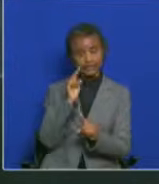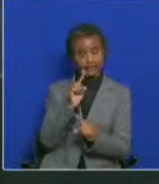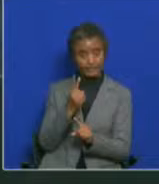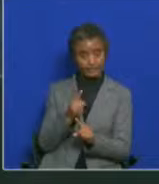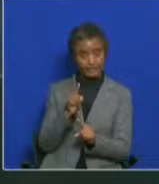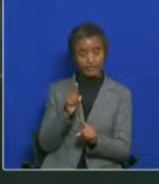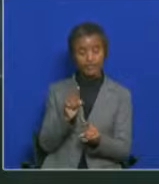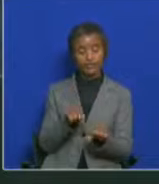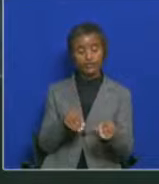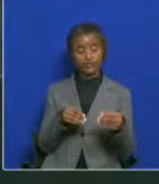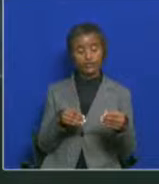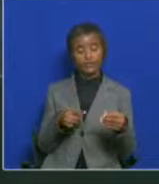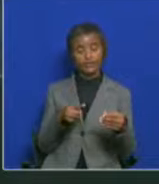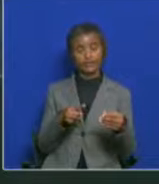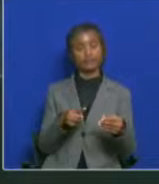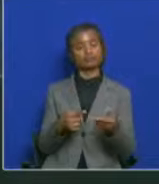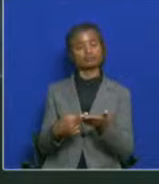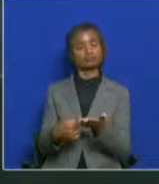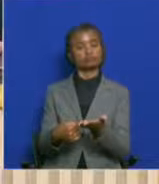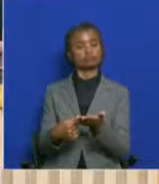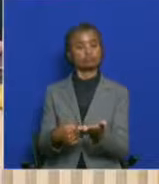it's SAPS information.